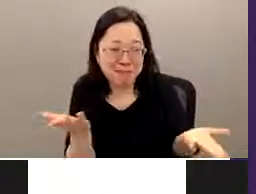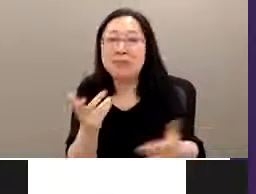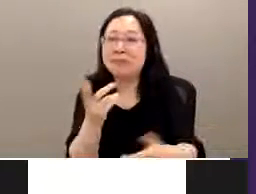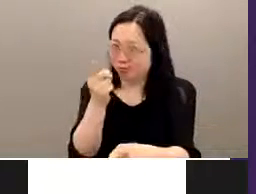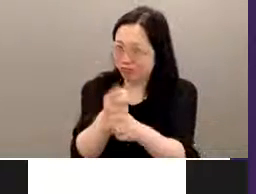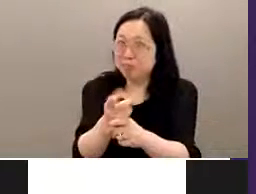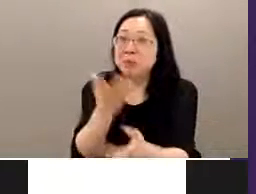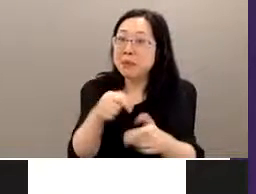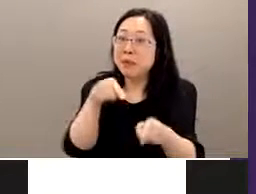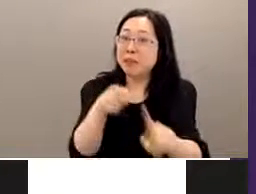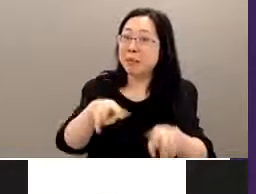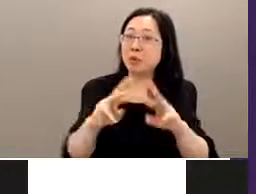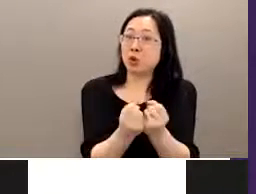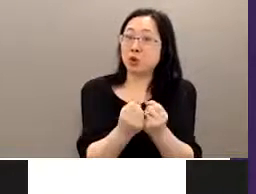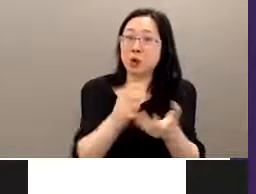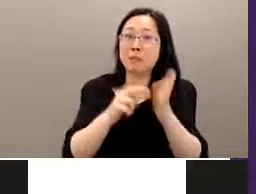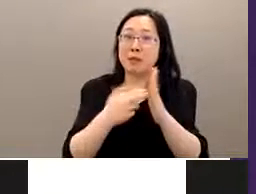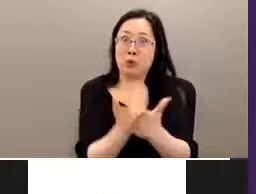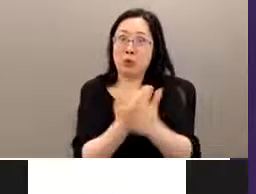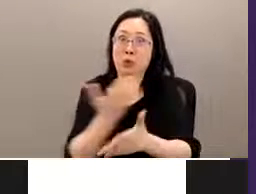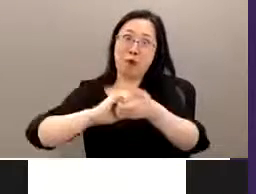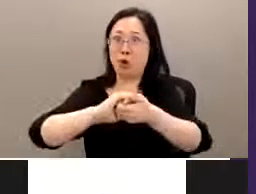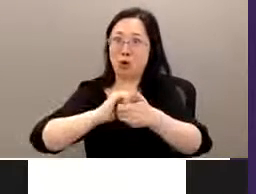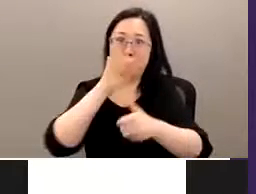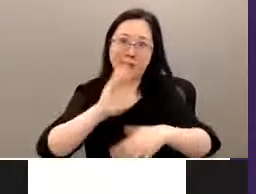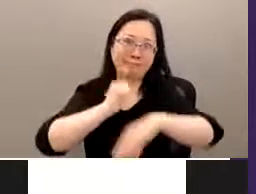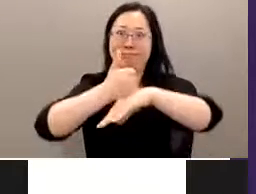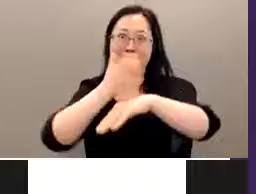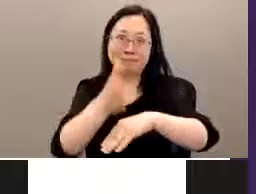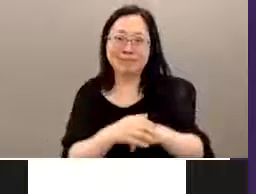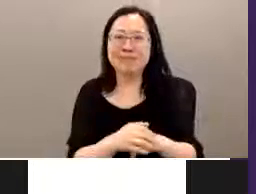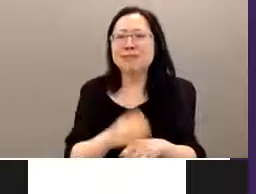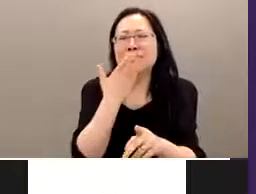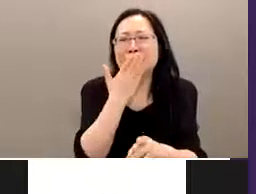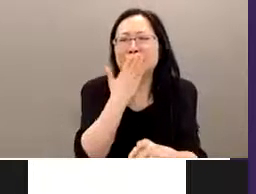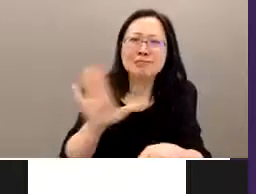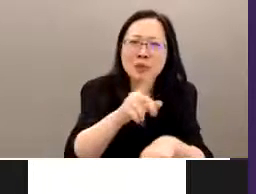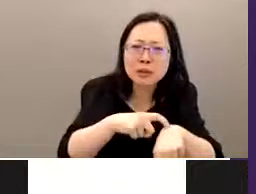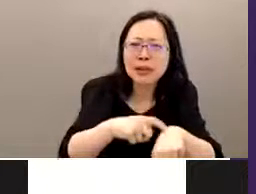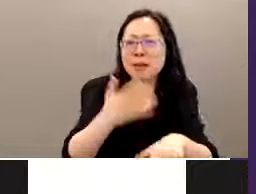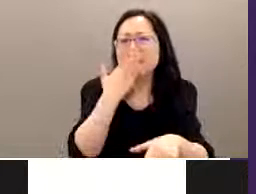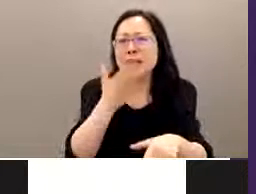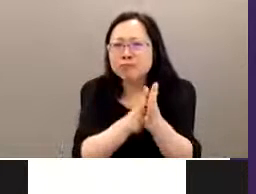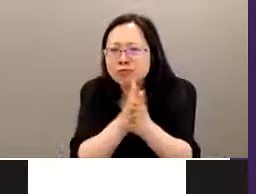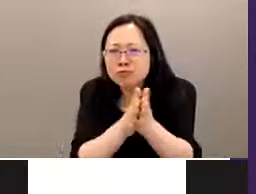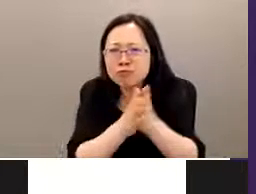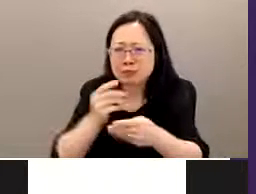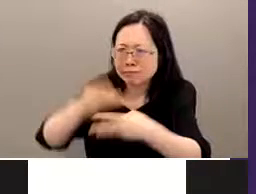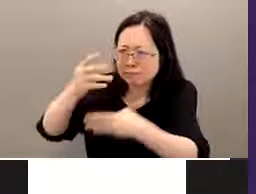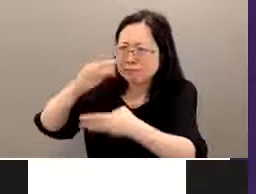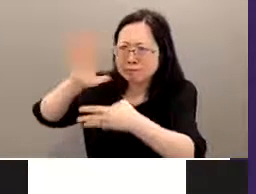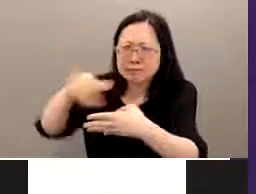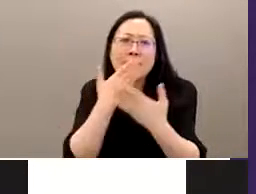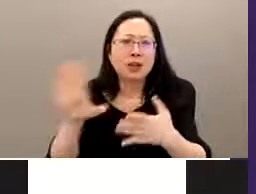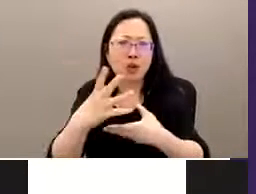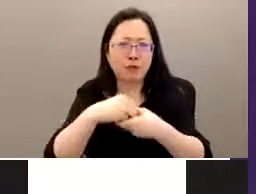arise from this webinar today. Thank you so much for taking all these questions, and thank you for being so passionate in the chat box and the Q&A box.